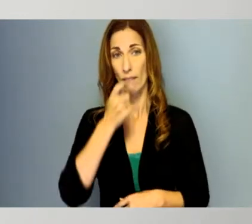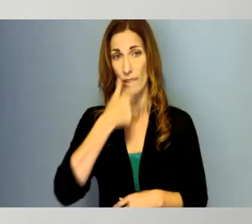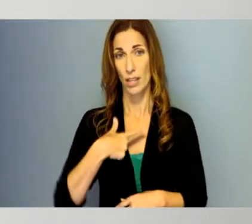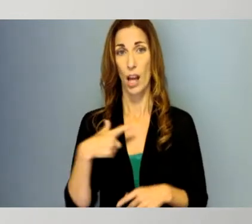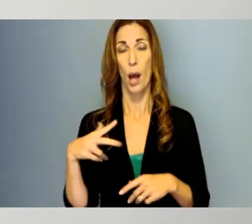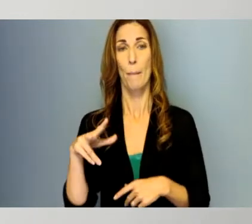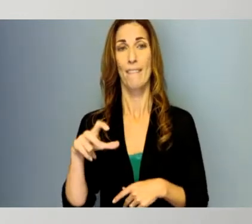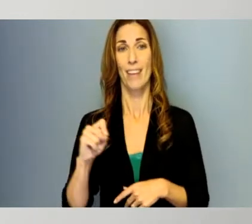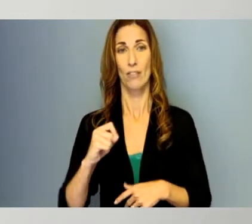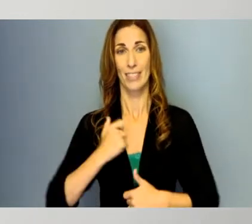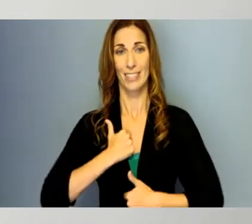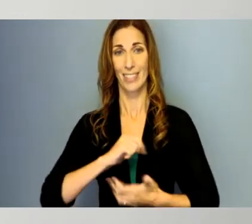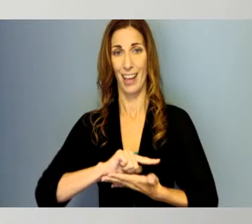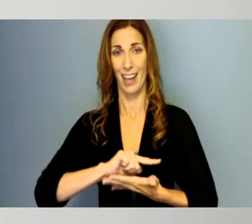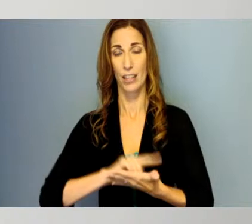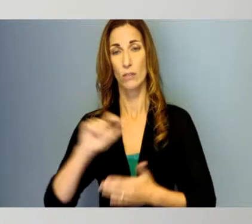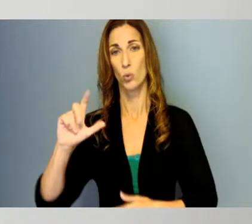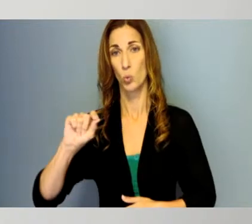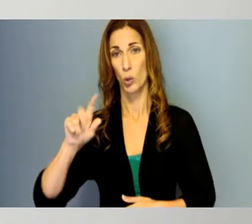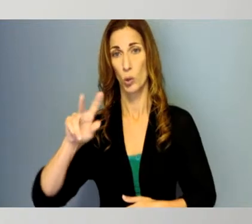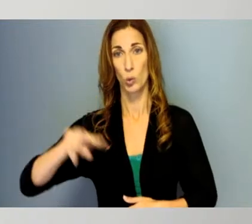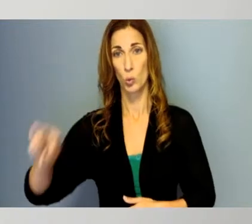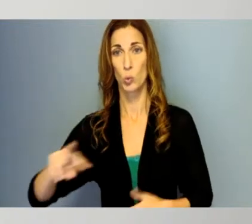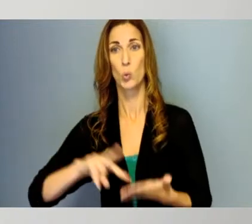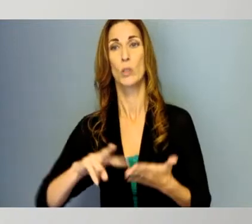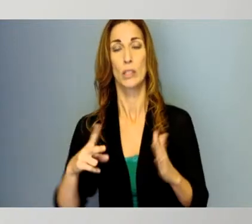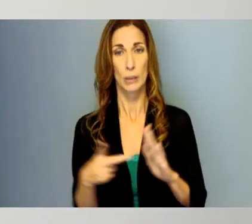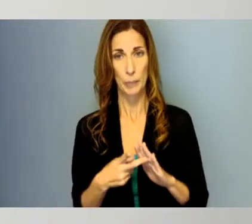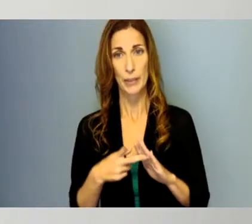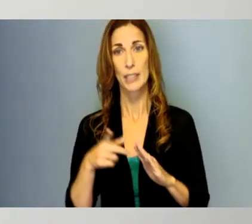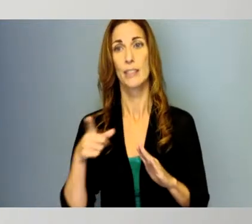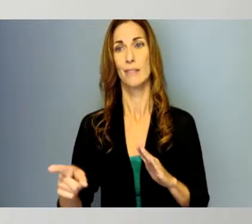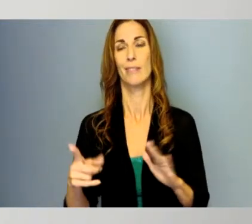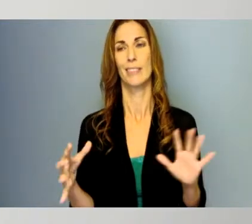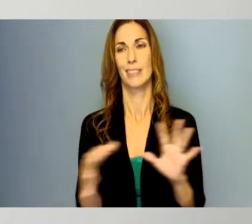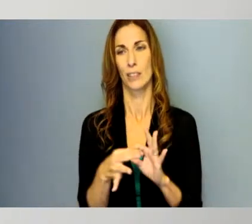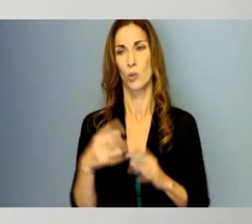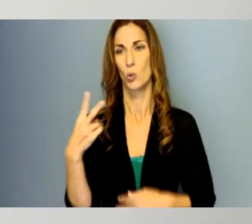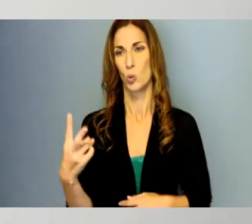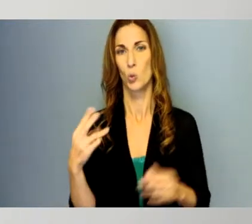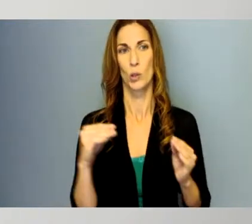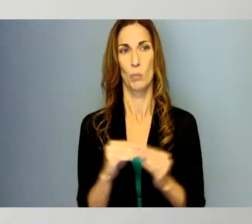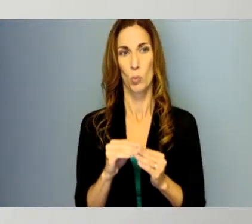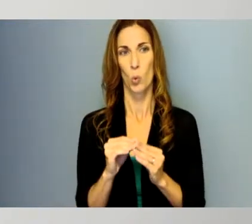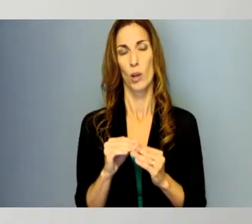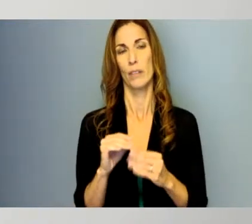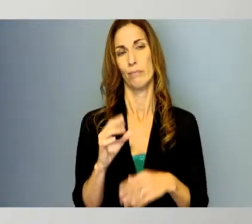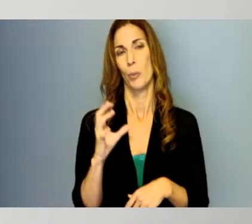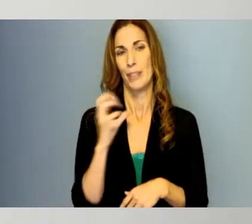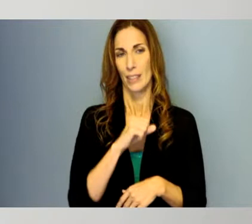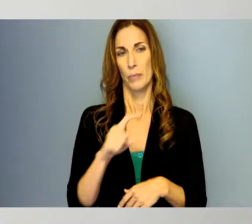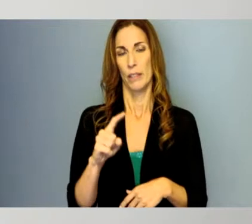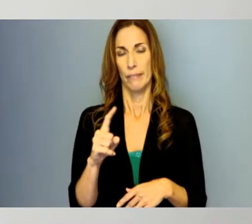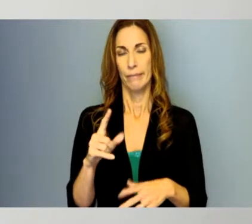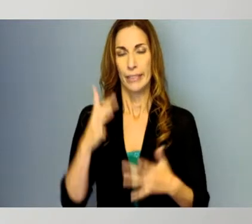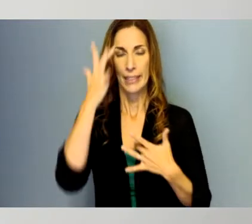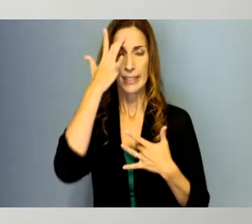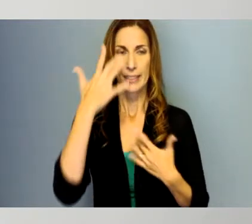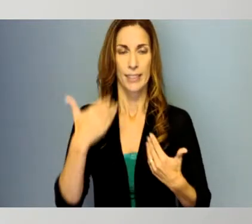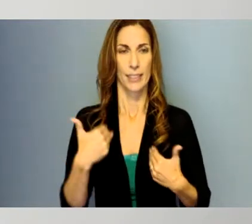of 2022. What this is just, it's the 2 additional presumptive illnesses for